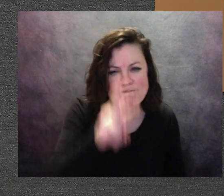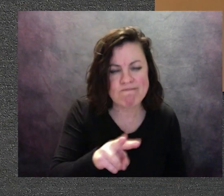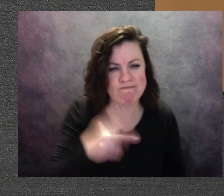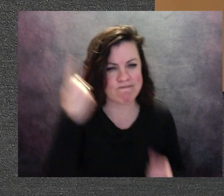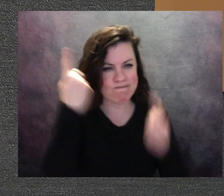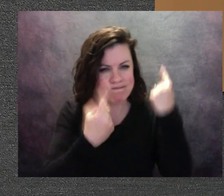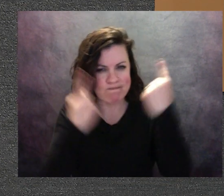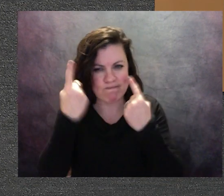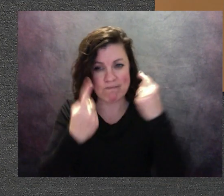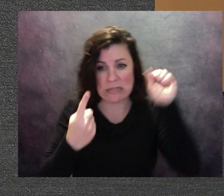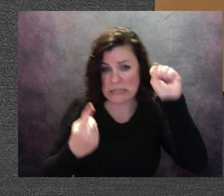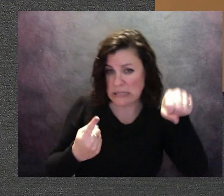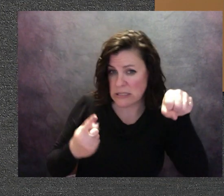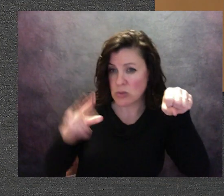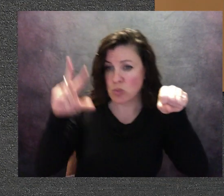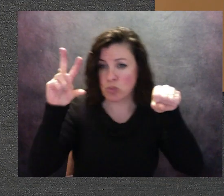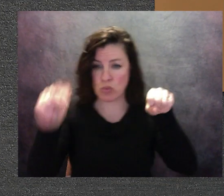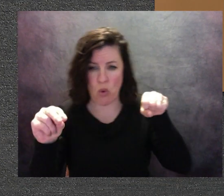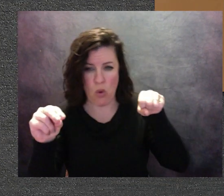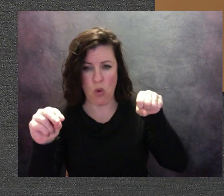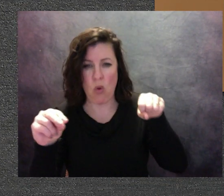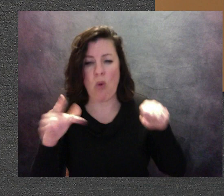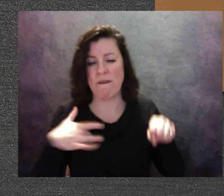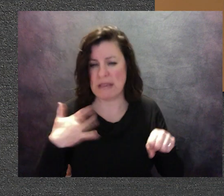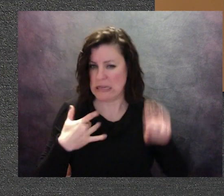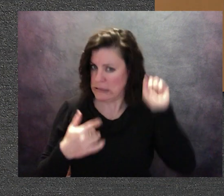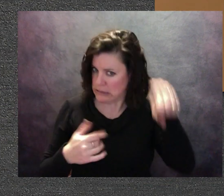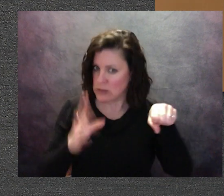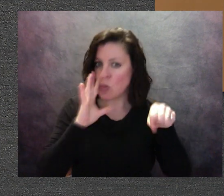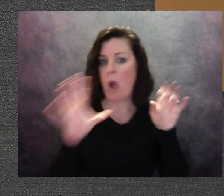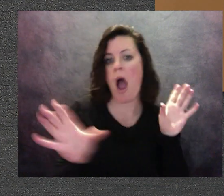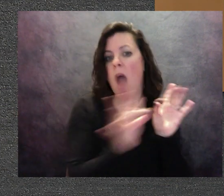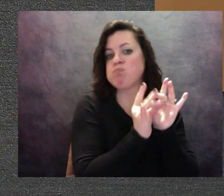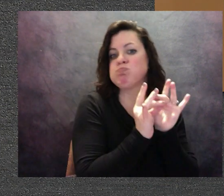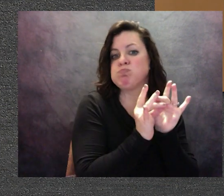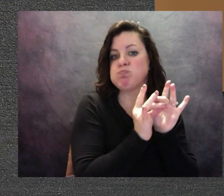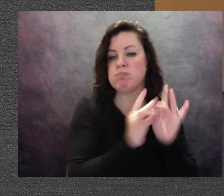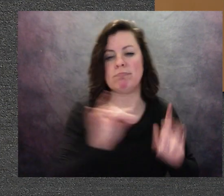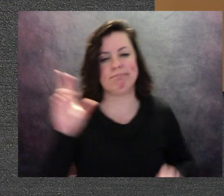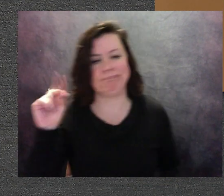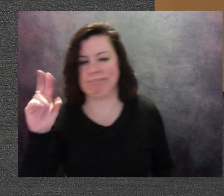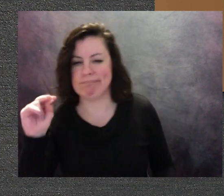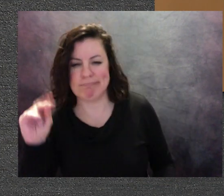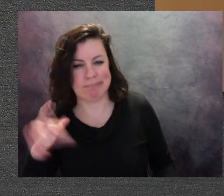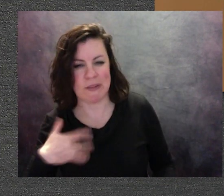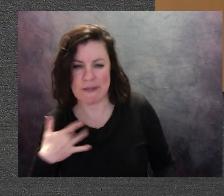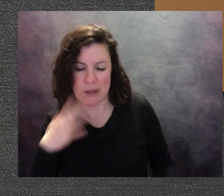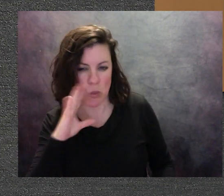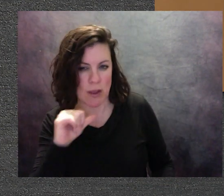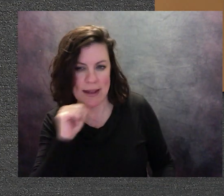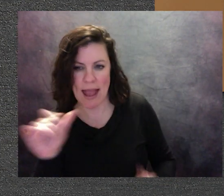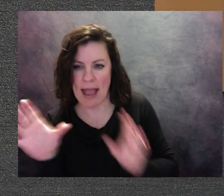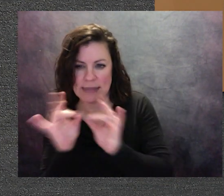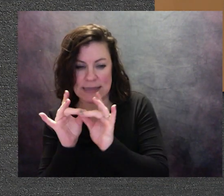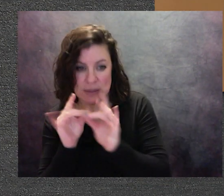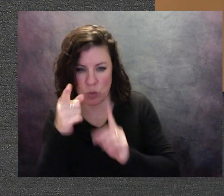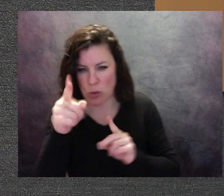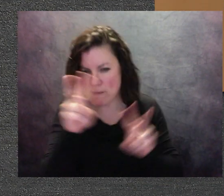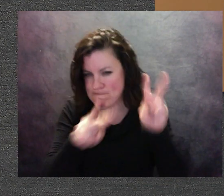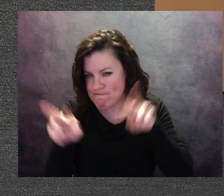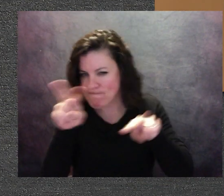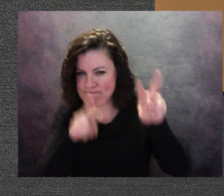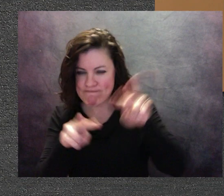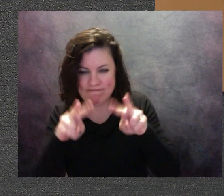it stick? Yes. Or it didn't stick? No. And then we're just going to fill it in,